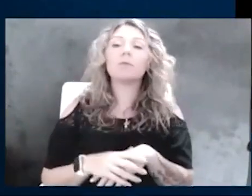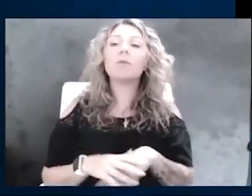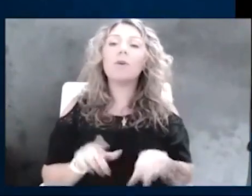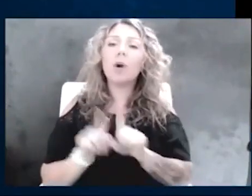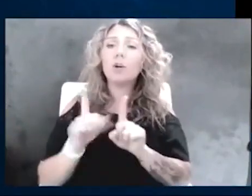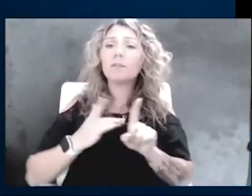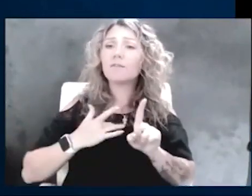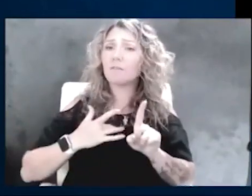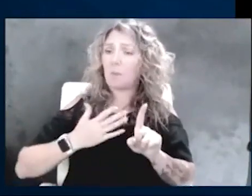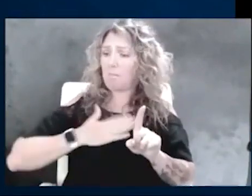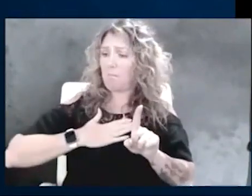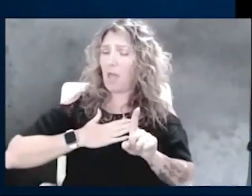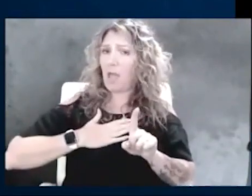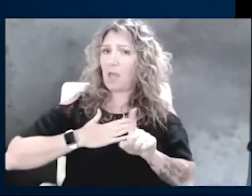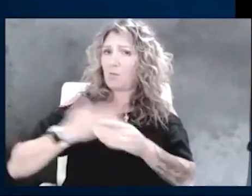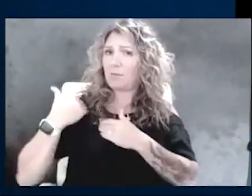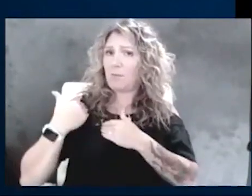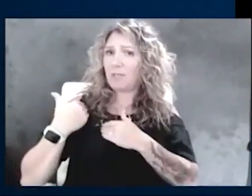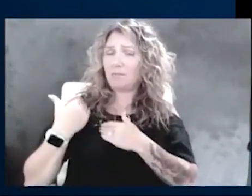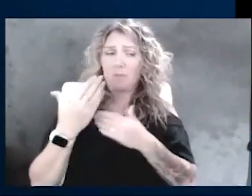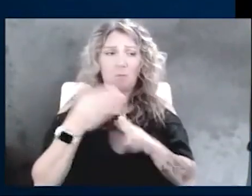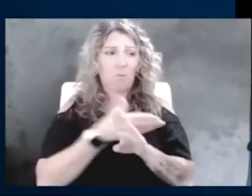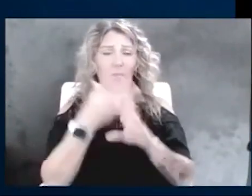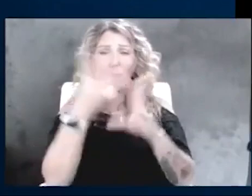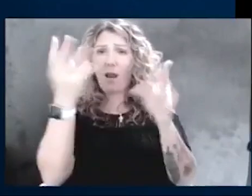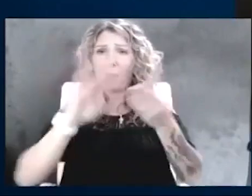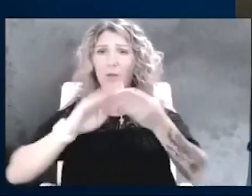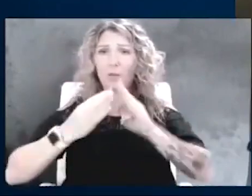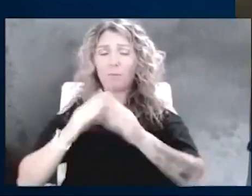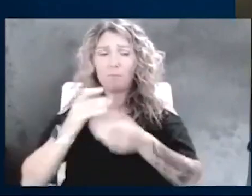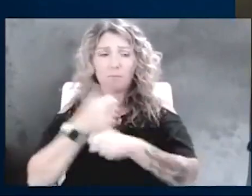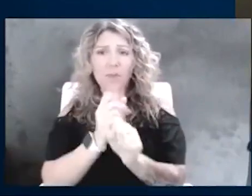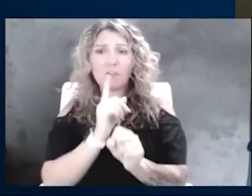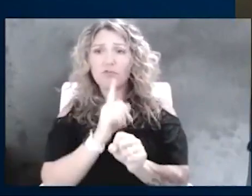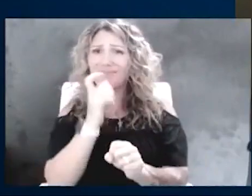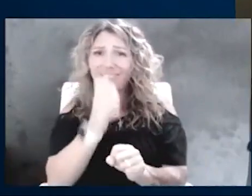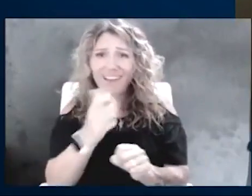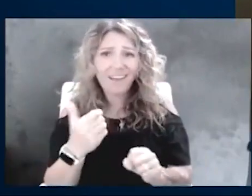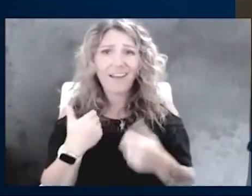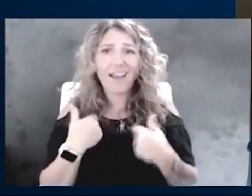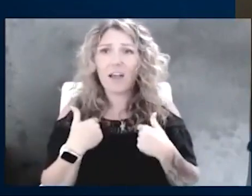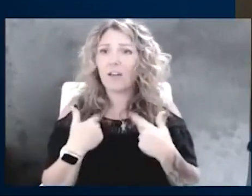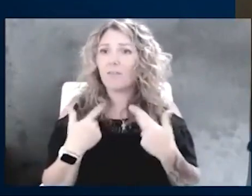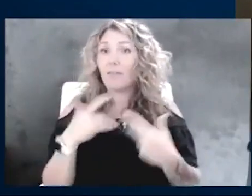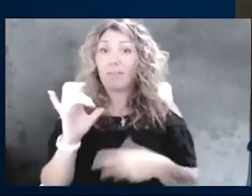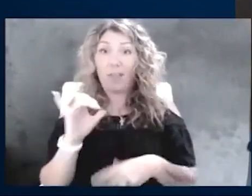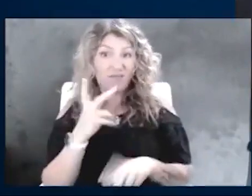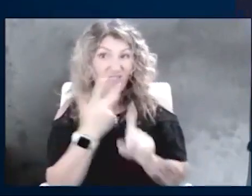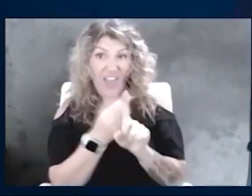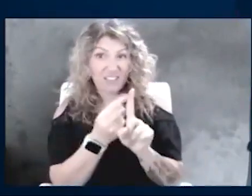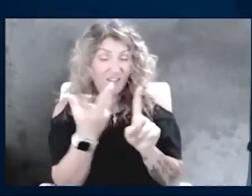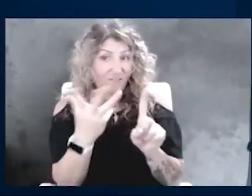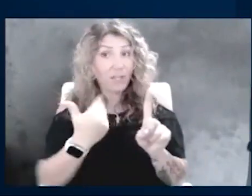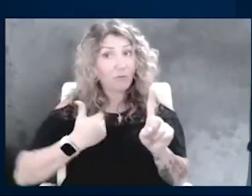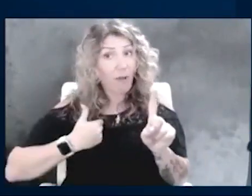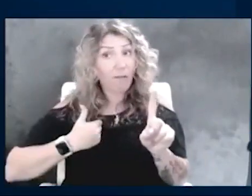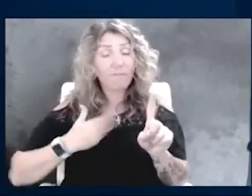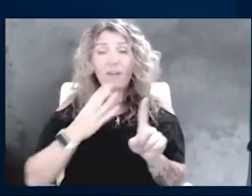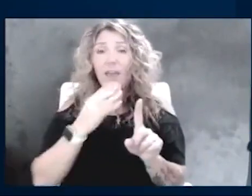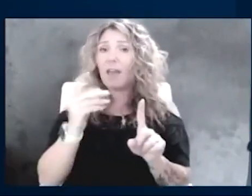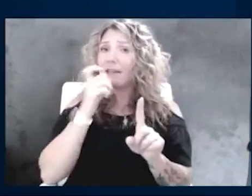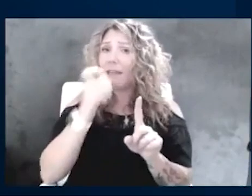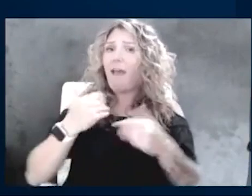I go back out into the community to make sure that I don't have, you know, even as a vaccinated adult, that I don't have it and I'm carrying it.